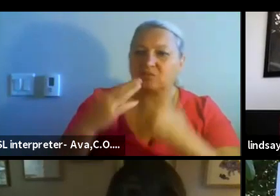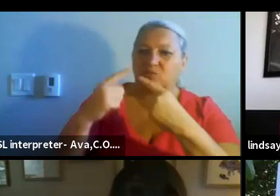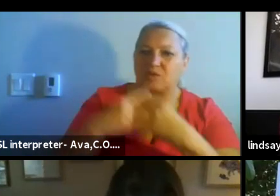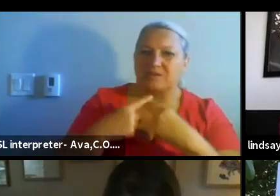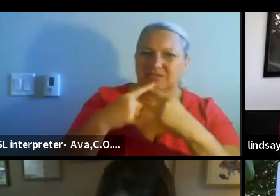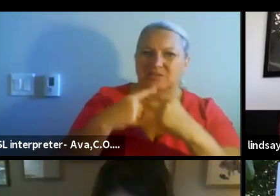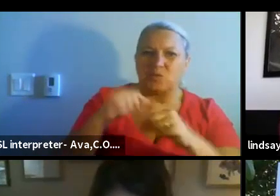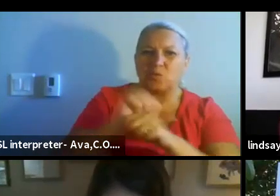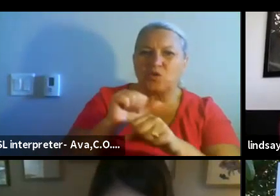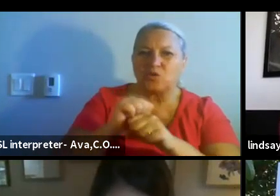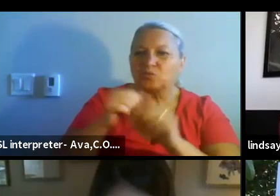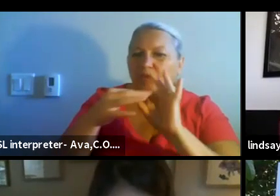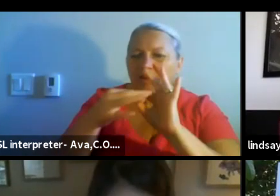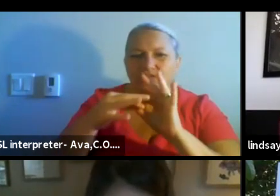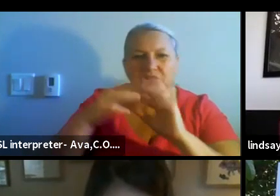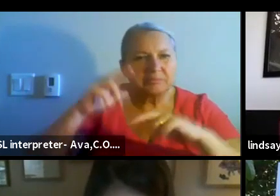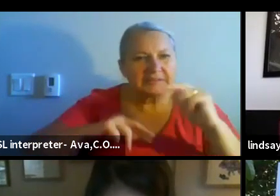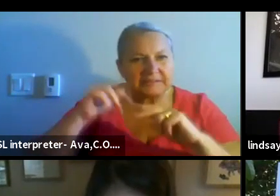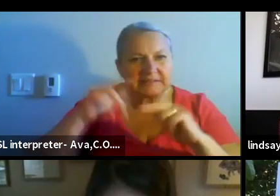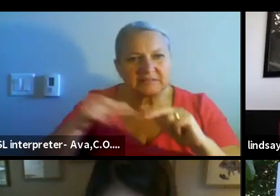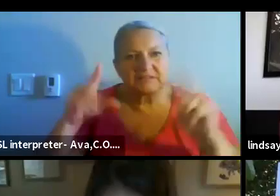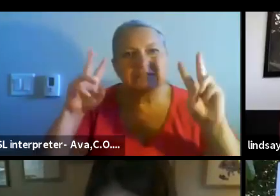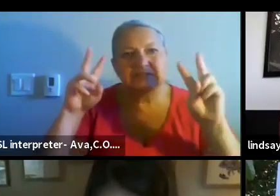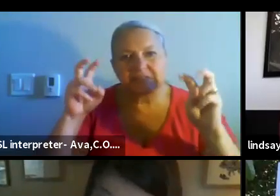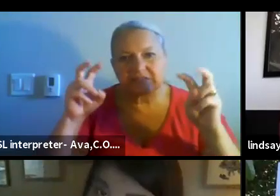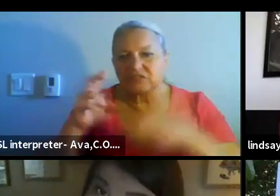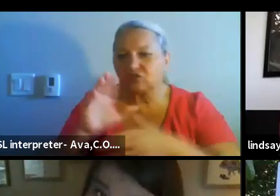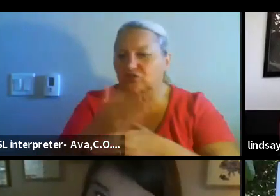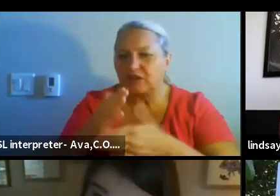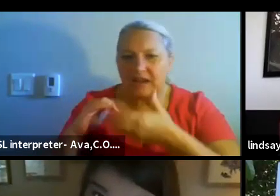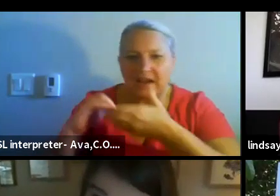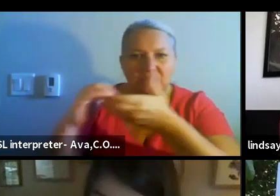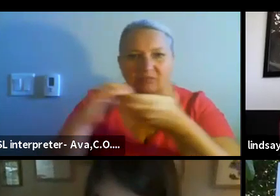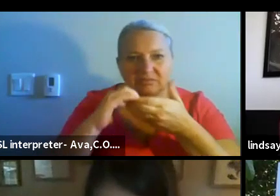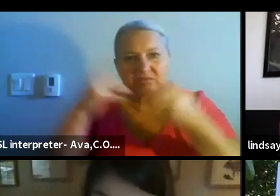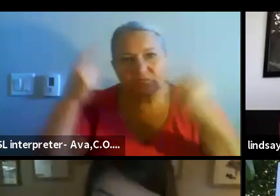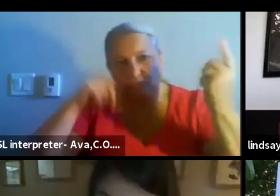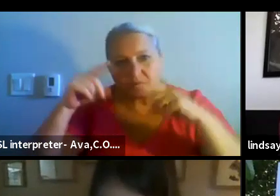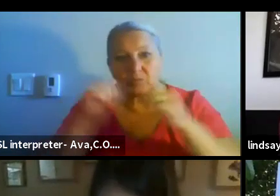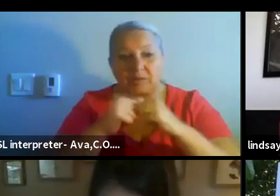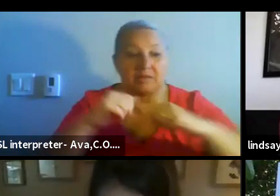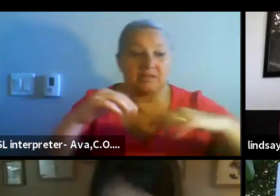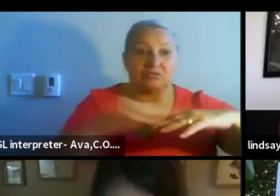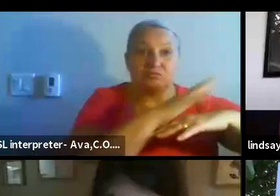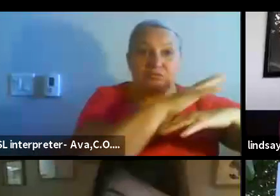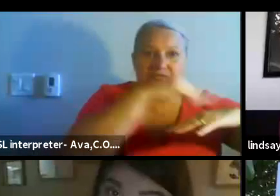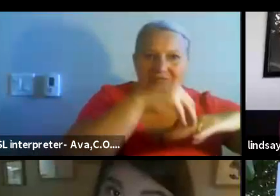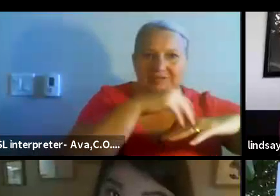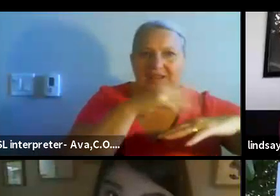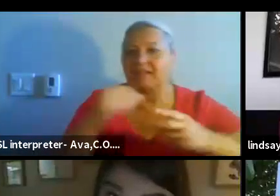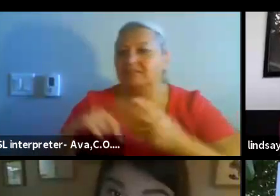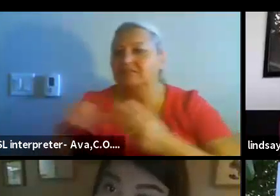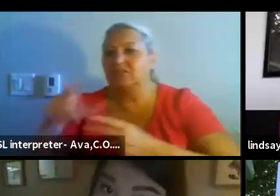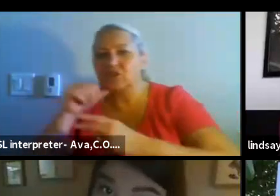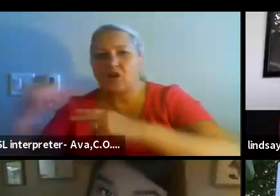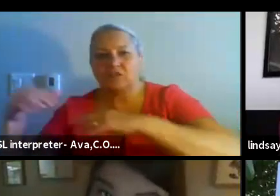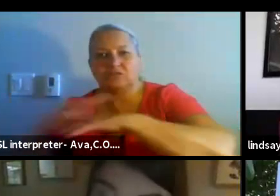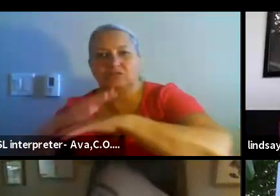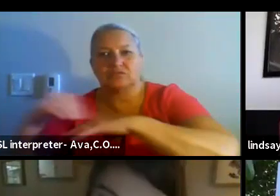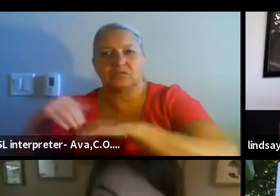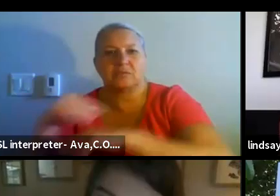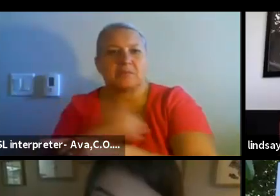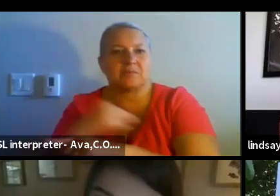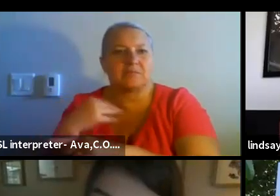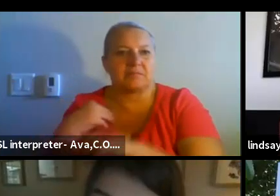relationship building was shared equitably between indigenous and non-indigenous company members, and